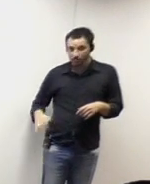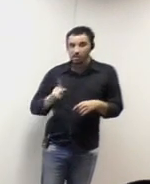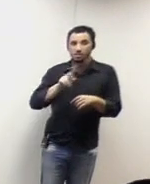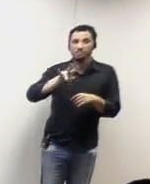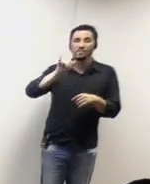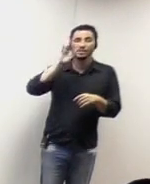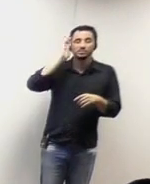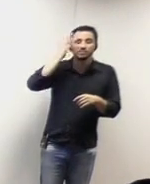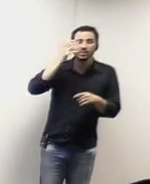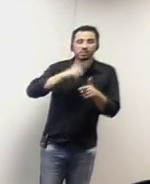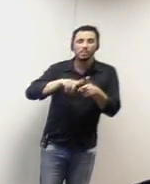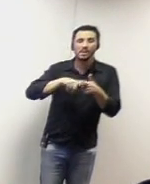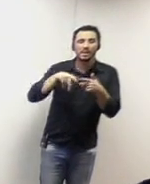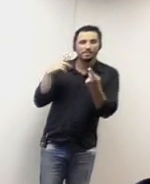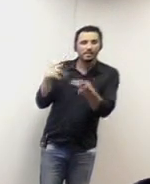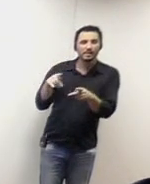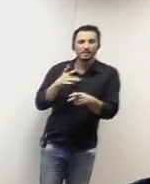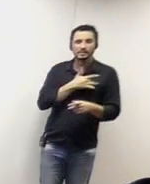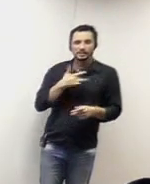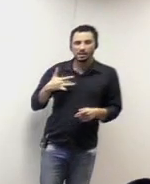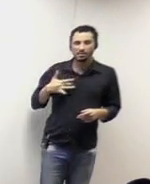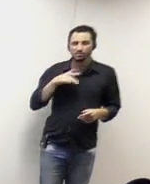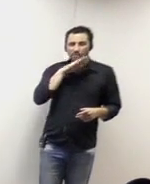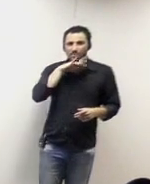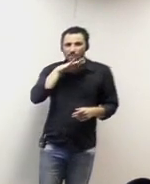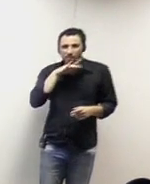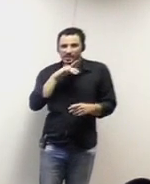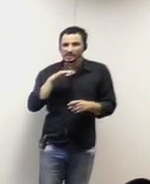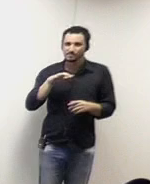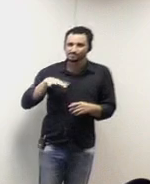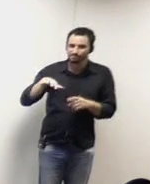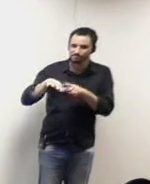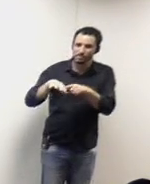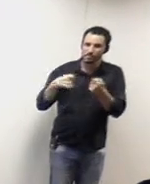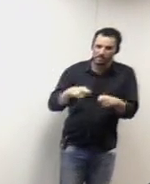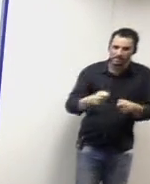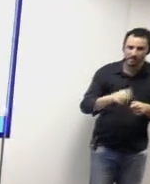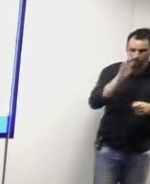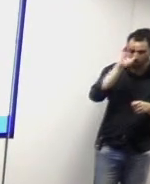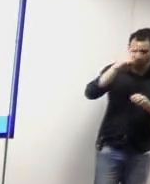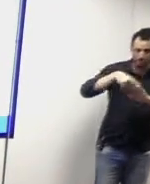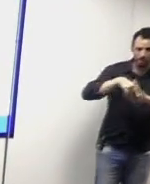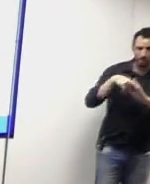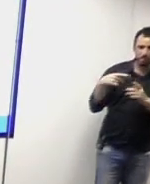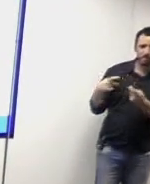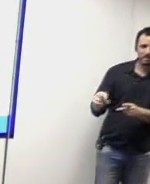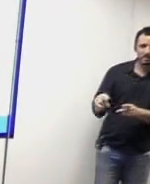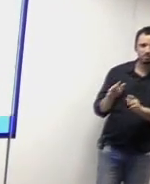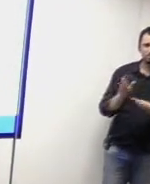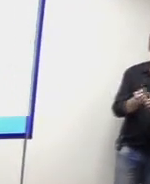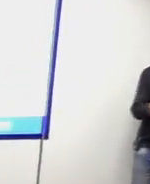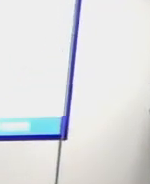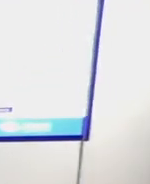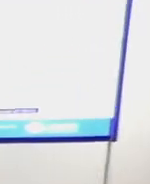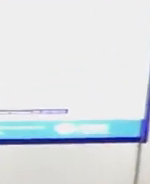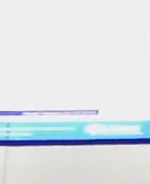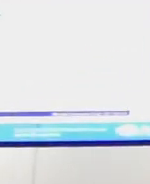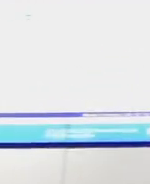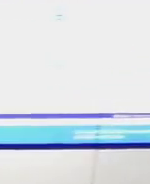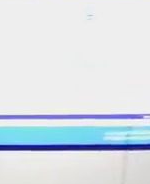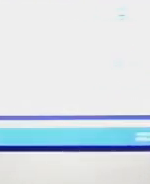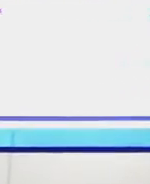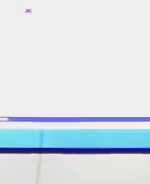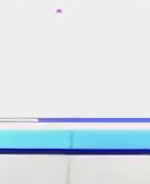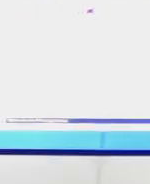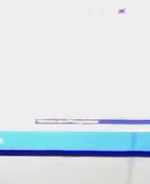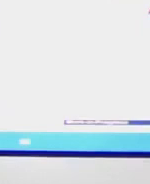that they needed to do something in the region themselves, and they created this simulator that lets you look at a number of different areas. You